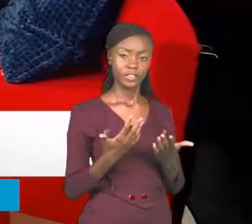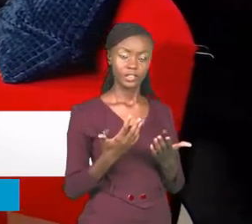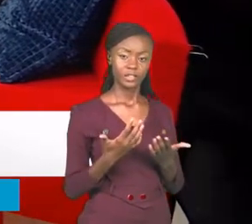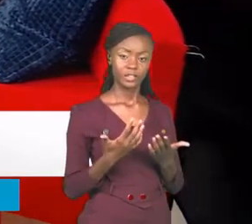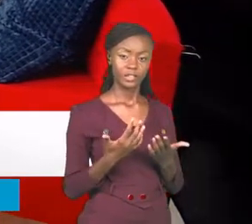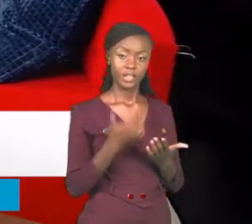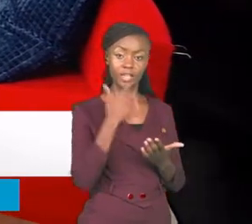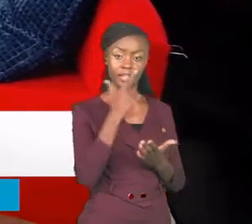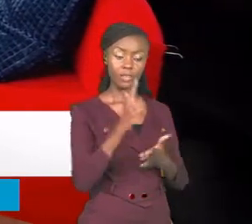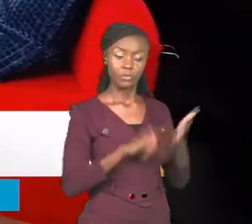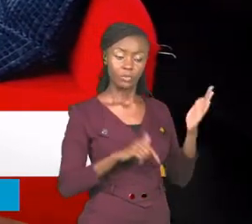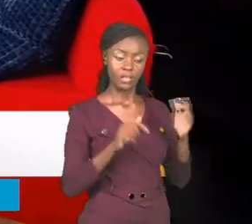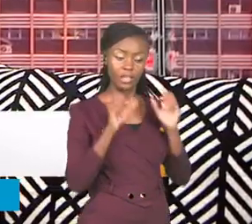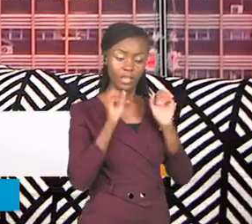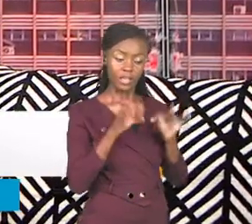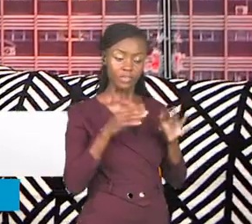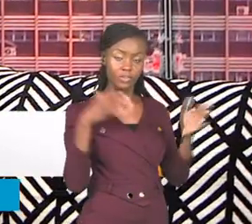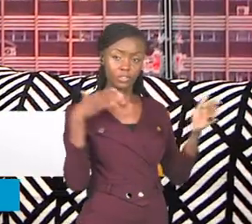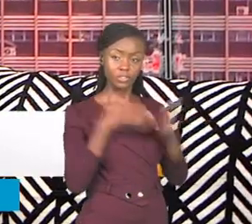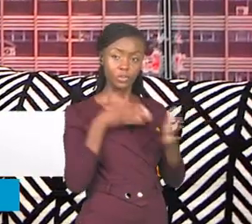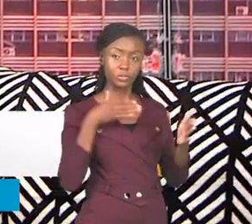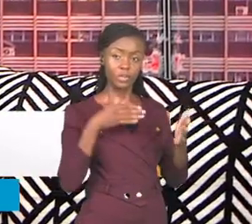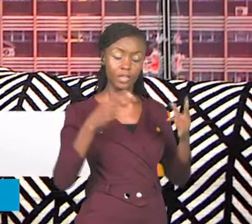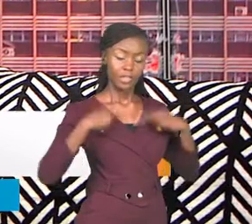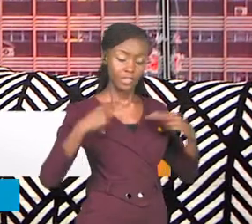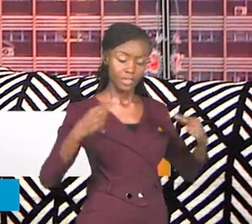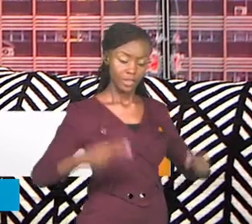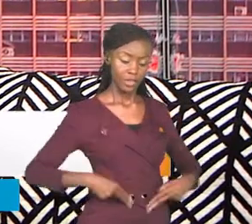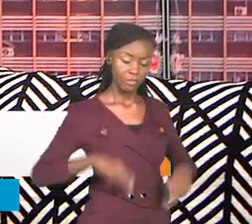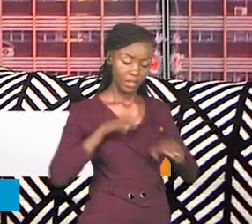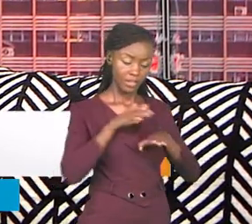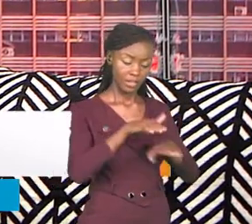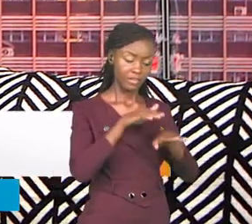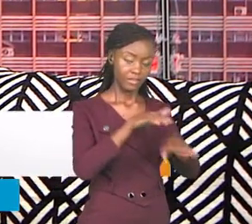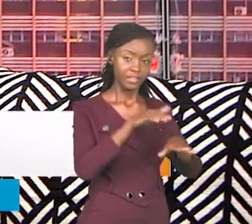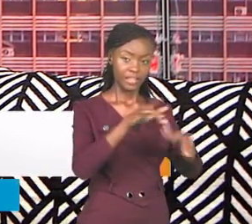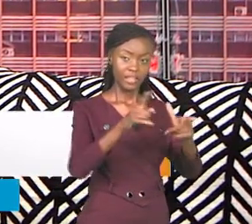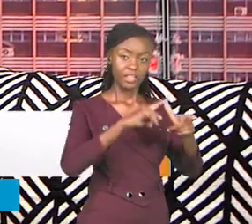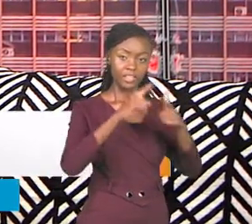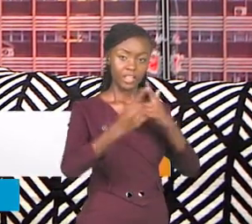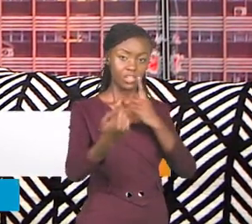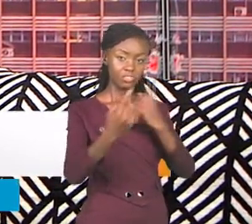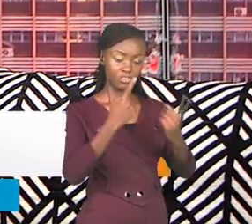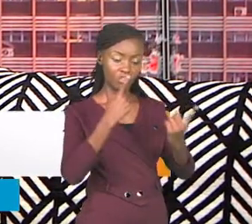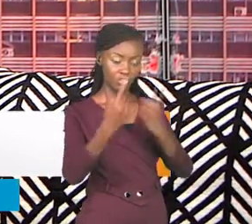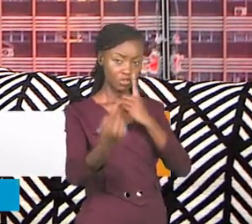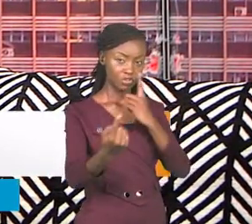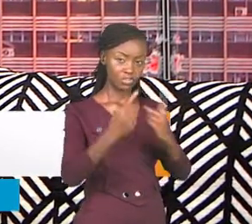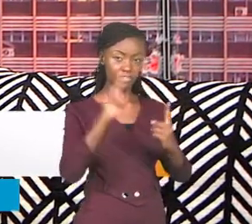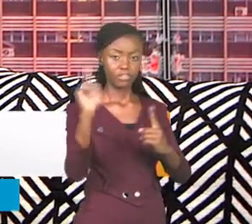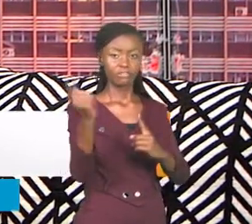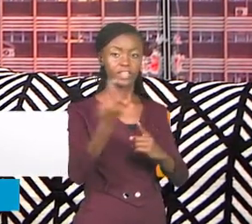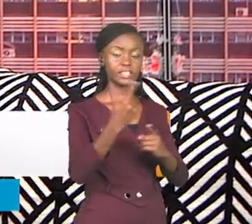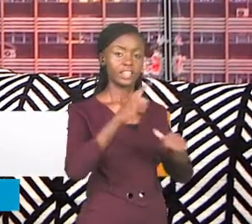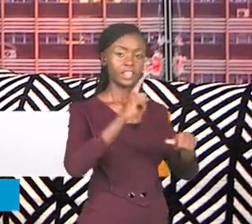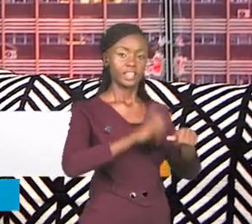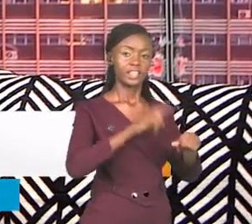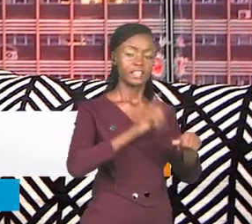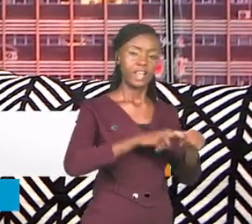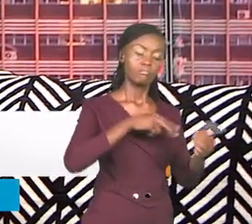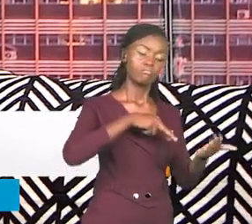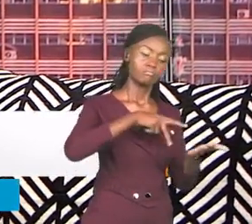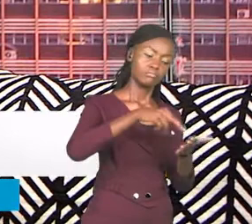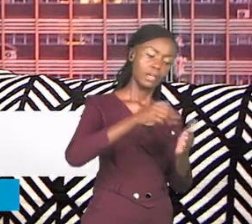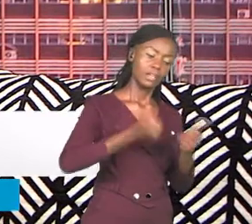tell them is, once you stop the human traffic, talk to them first, as the vehicle traffic is